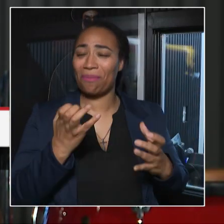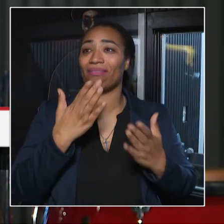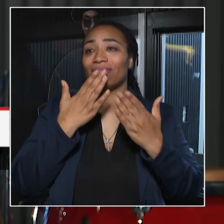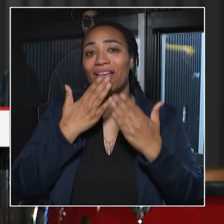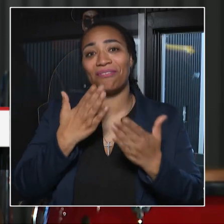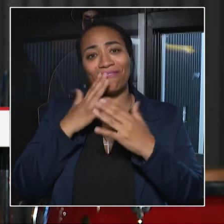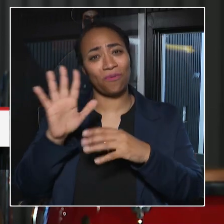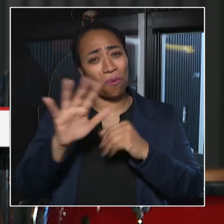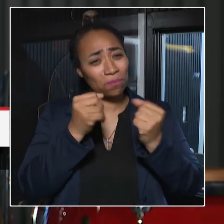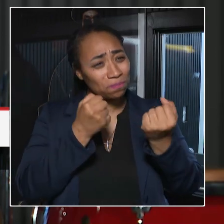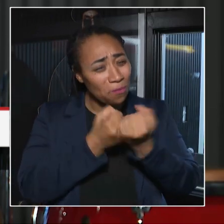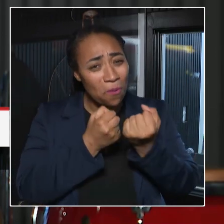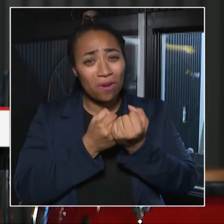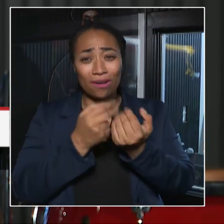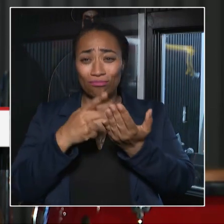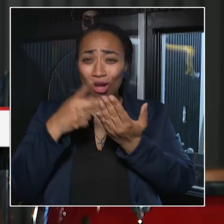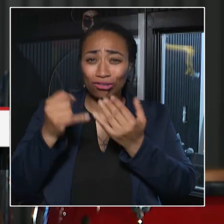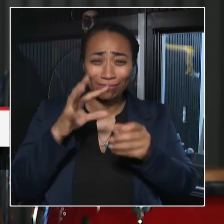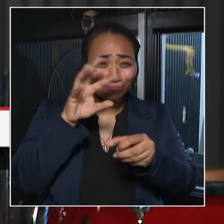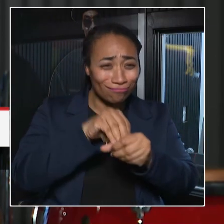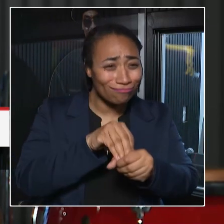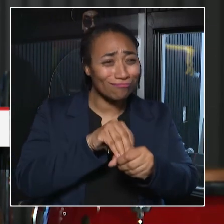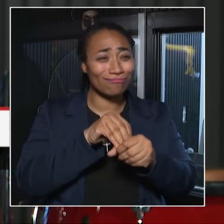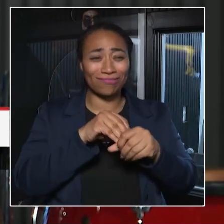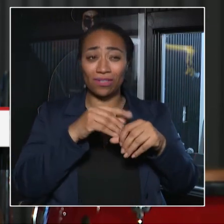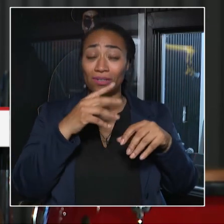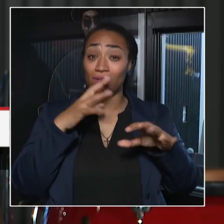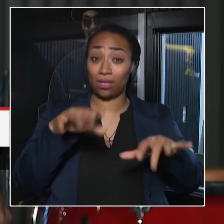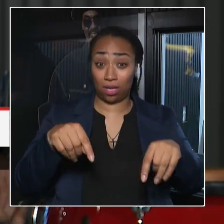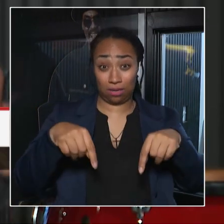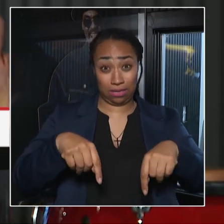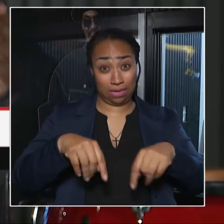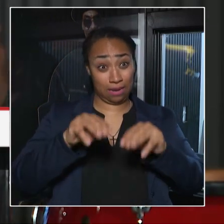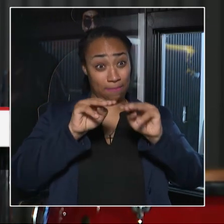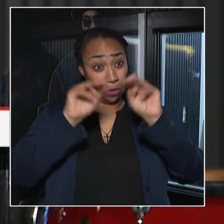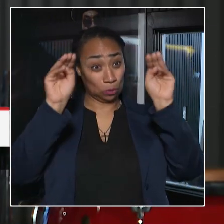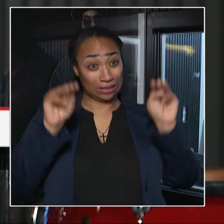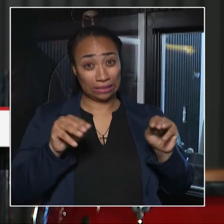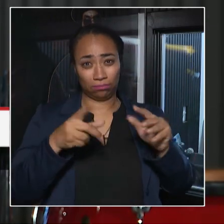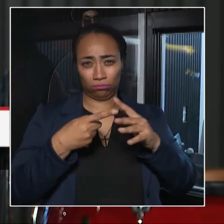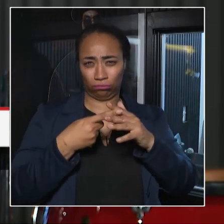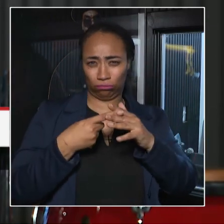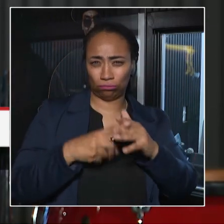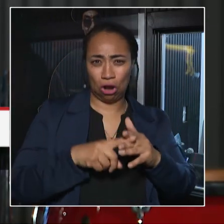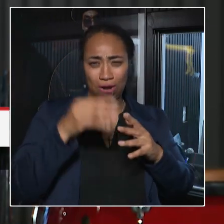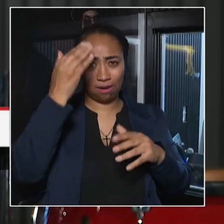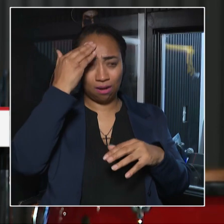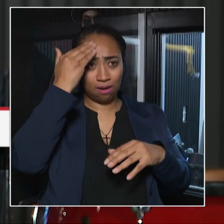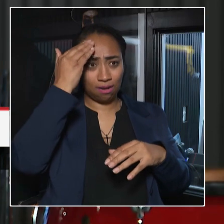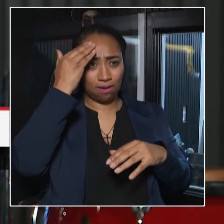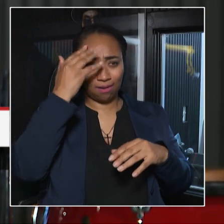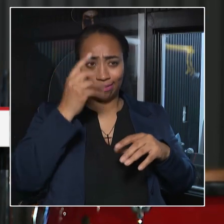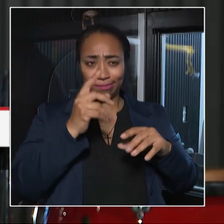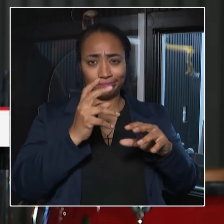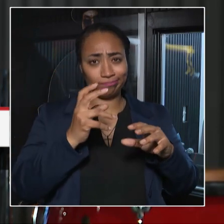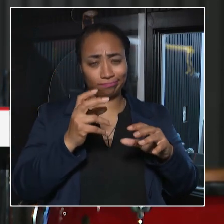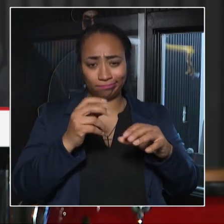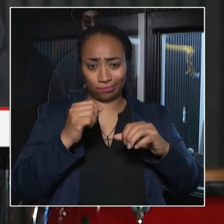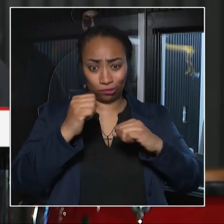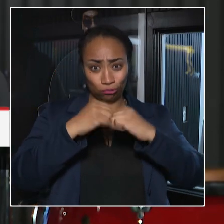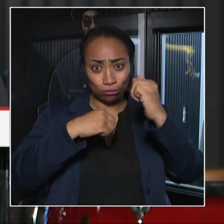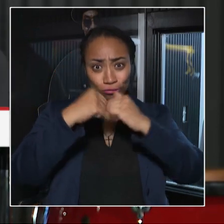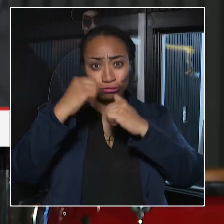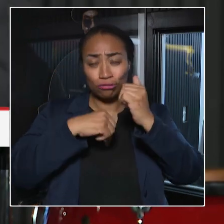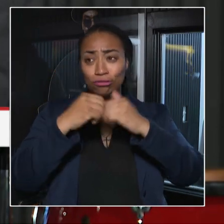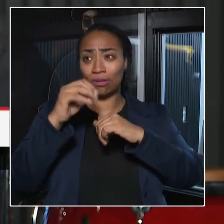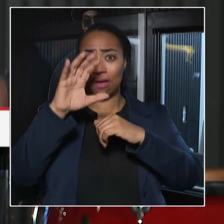this stuff, everybody is trying to get over. And we had a good construction company, Blue Sky, who did a marvelous job, but it's a